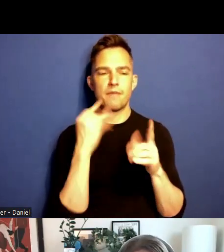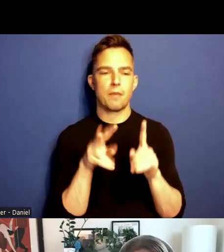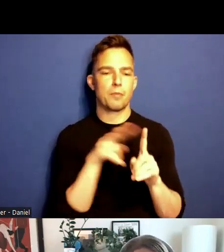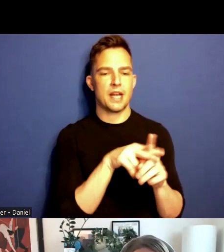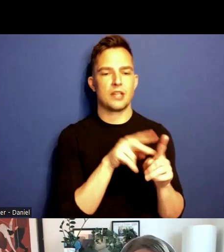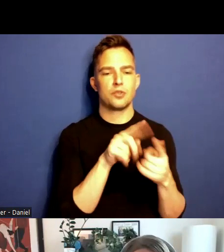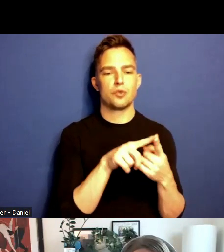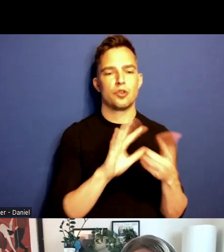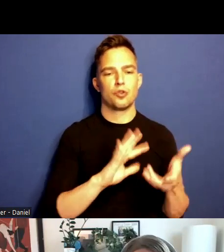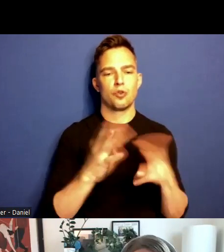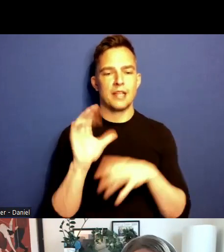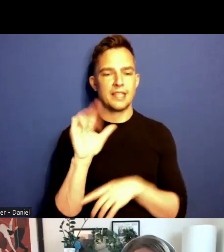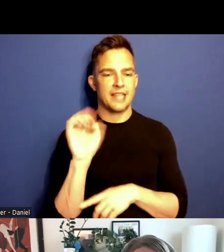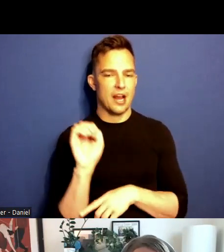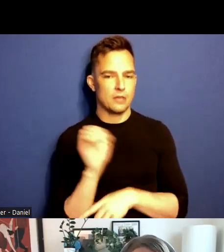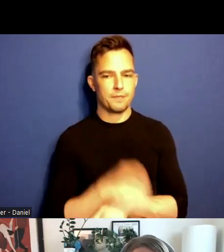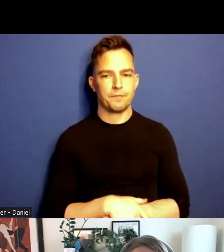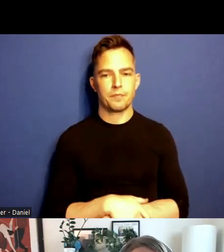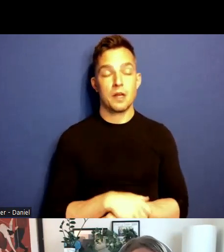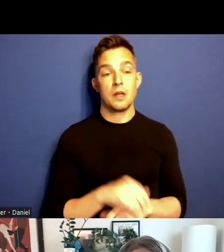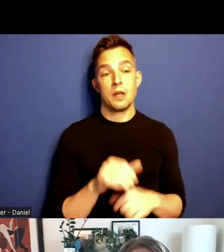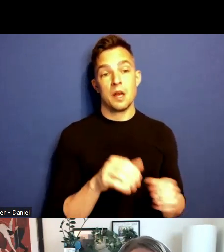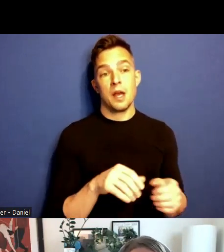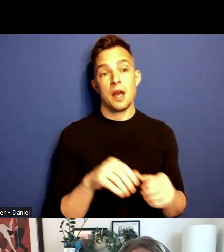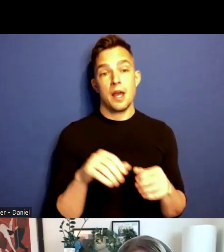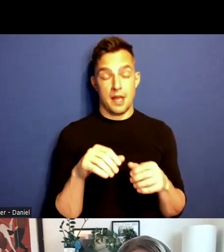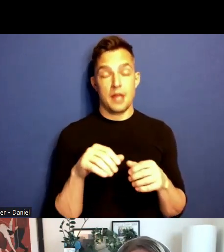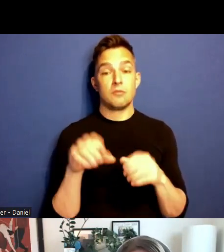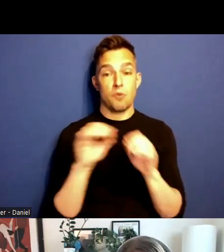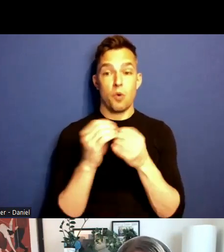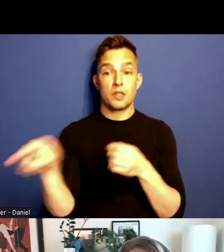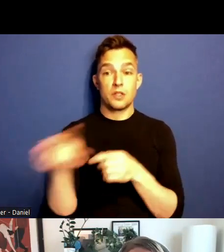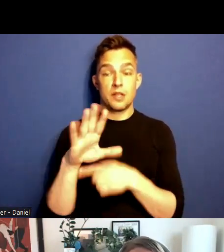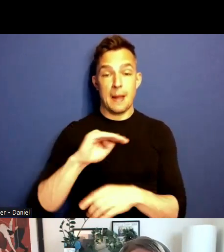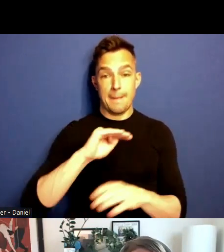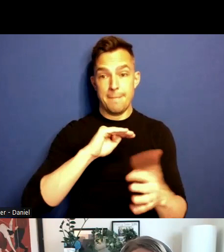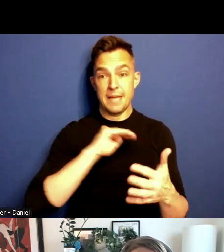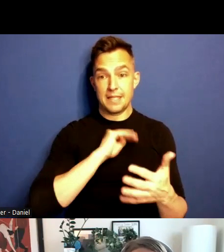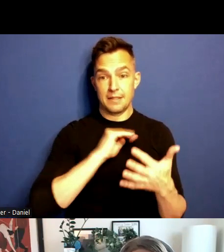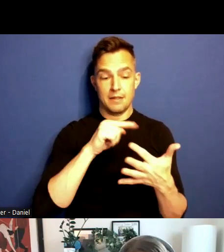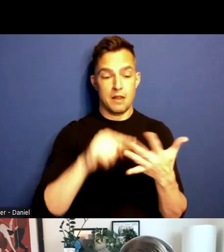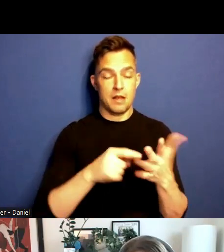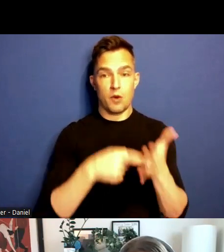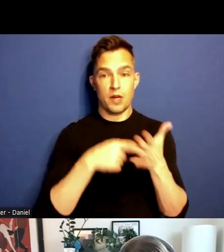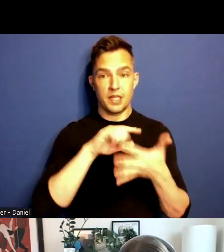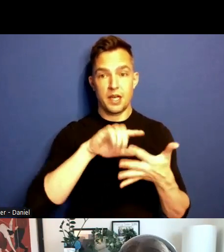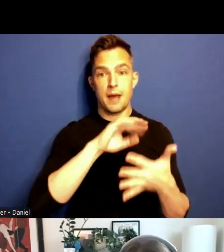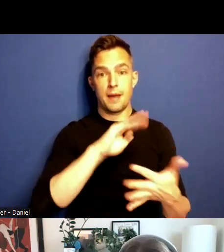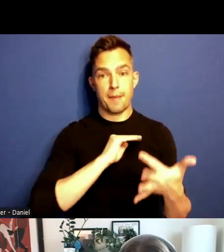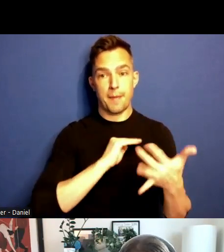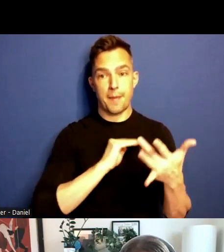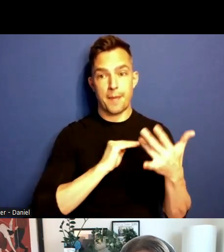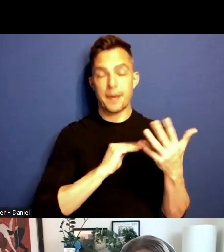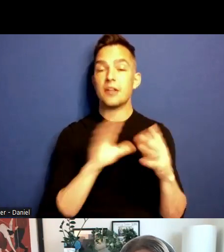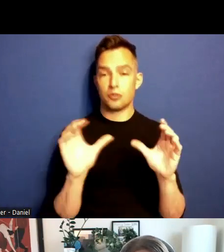care. And in return, organizations that meet those criteria and are certified by their